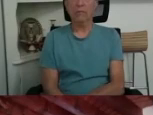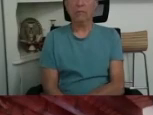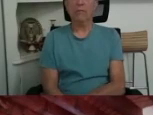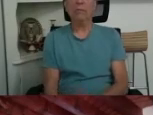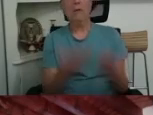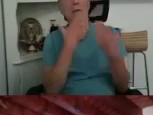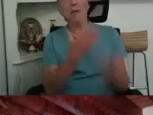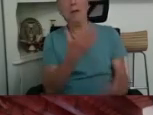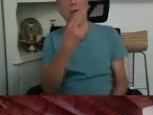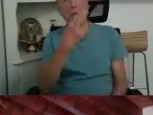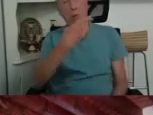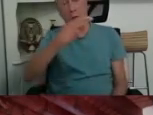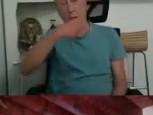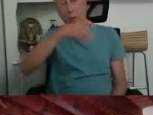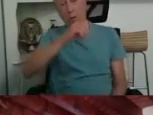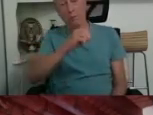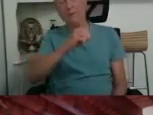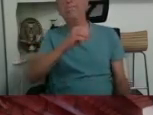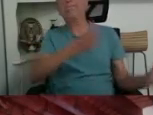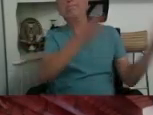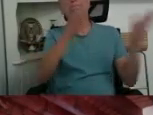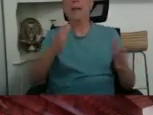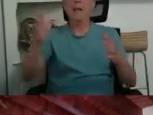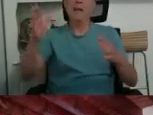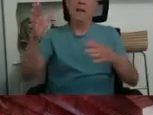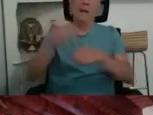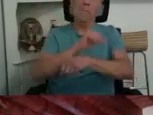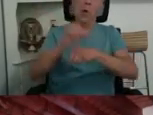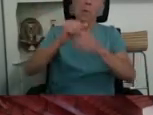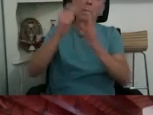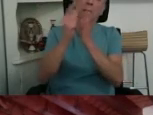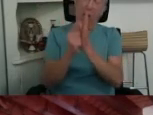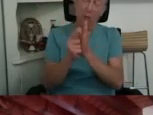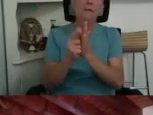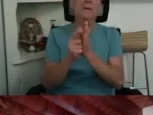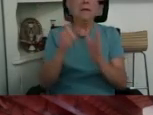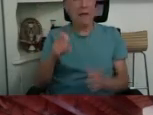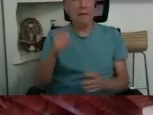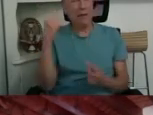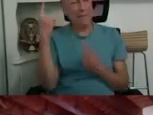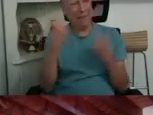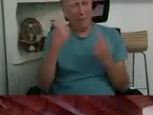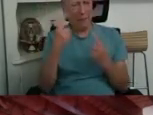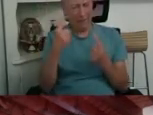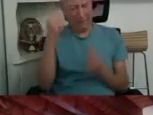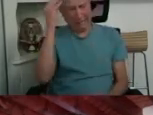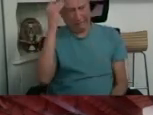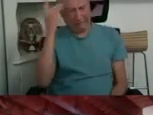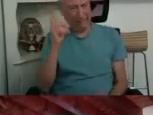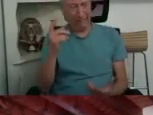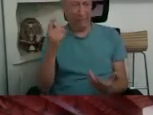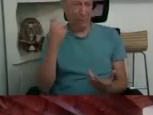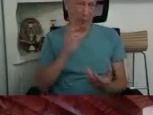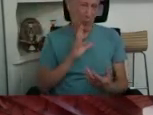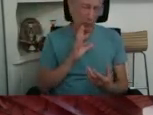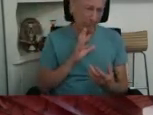Thanks, Hope. Employment law. Yes, you have to think about it if you're going to be starting a cooperative,